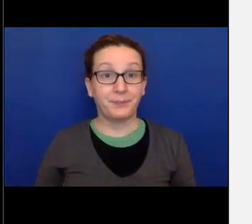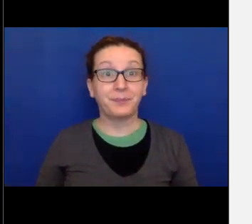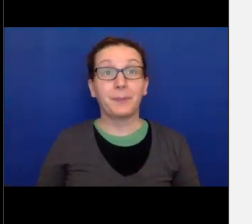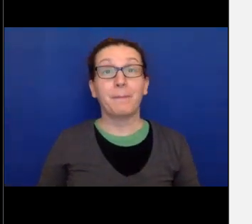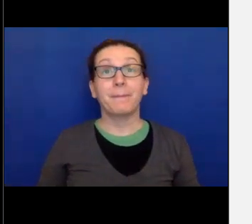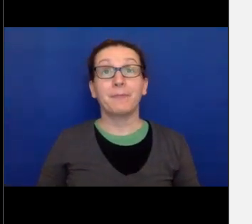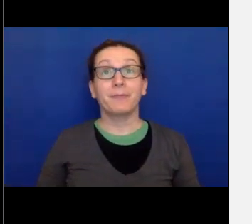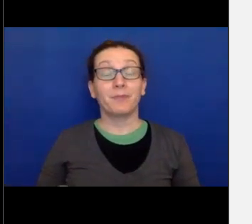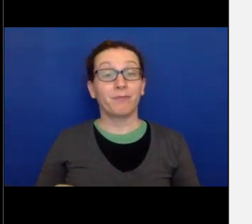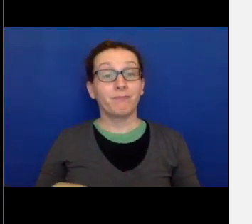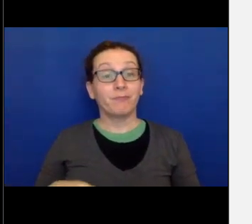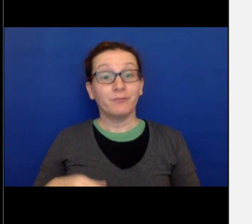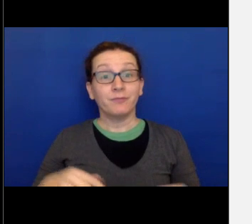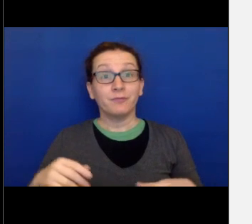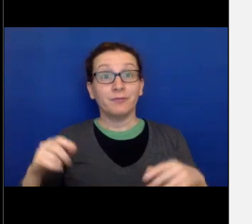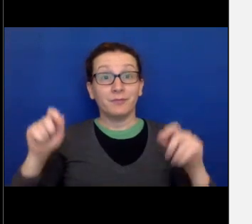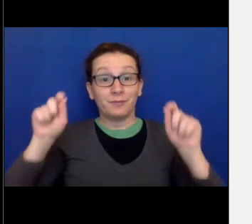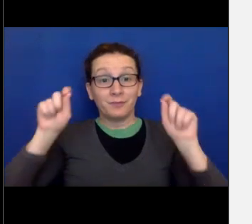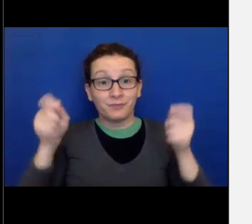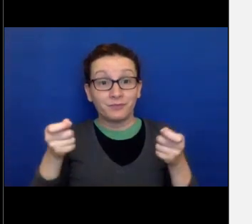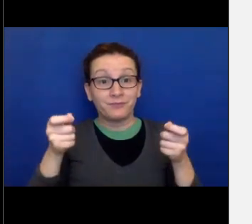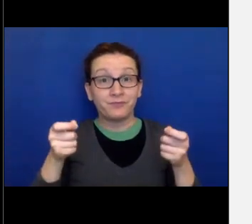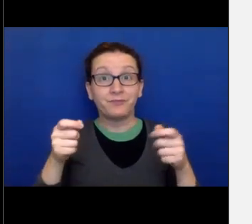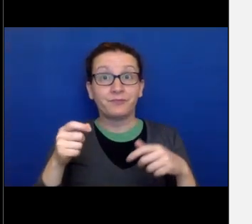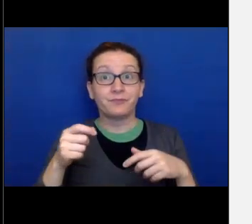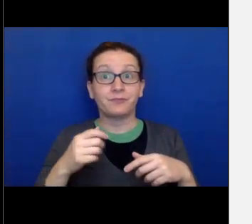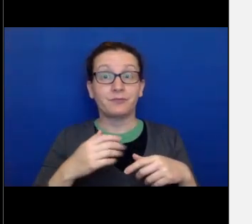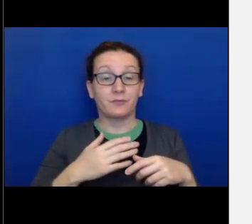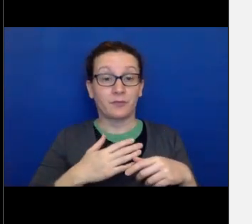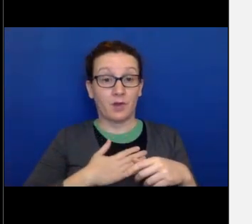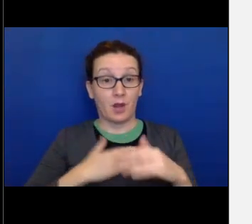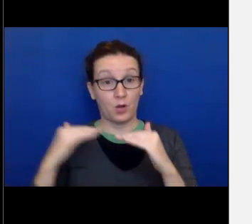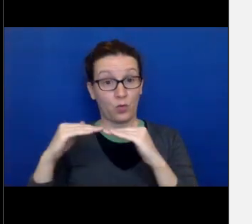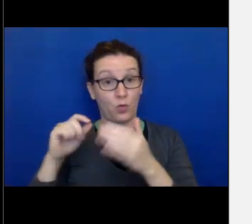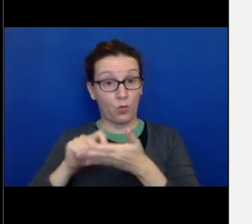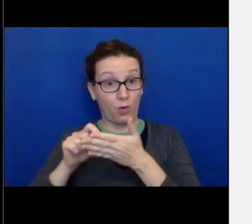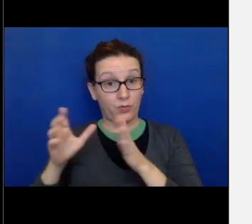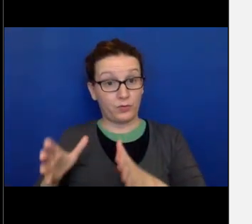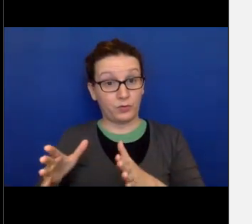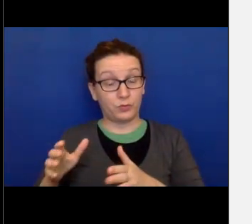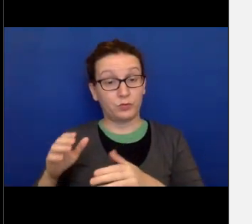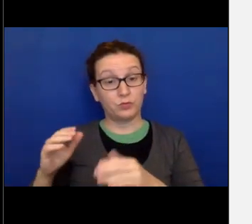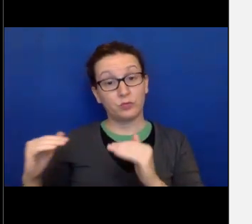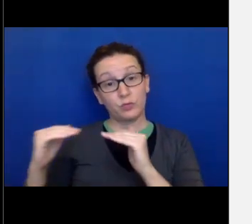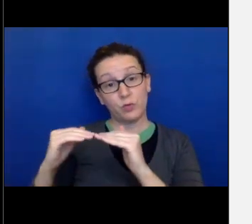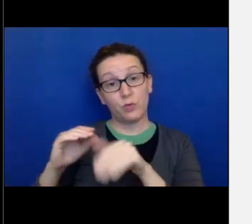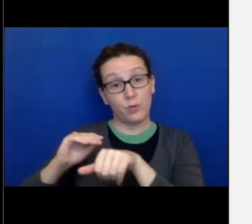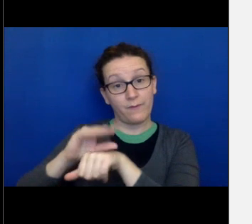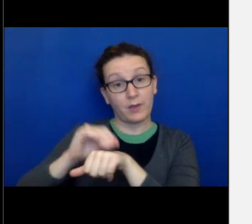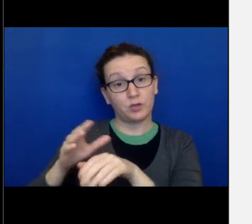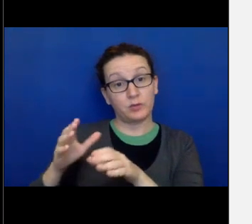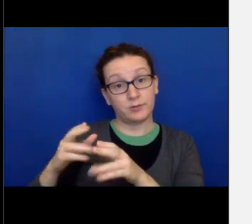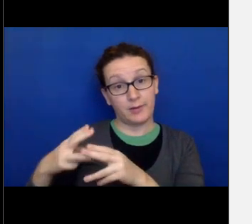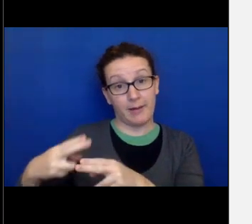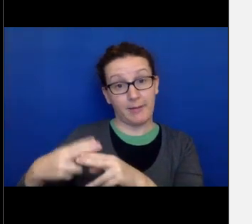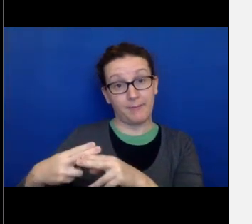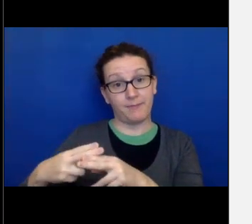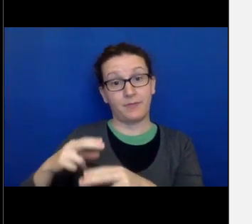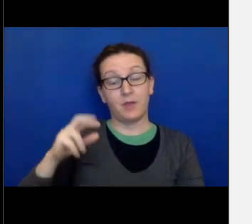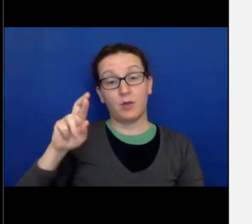So I've put in parentheses my co-author and co-advisor's name, Jonathan